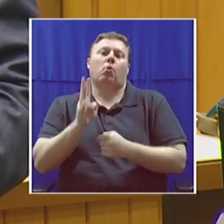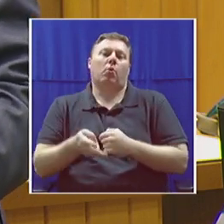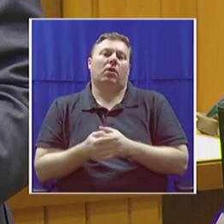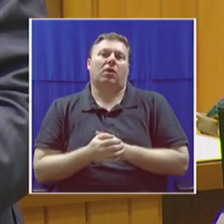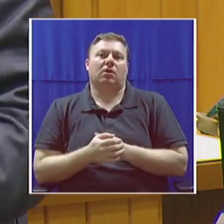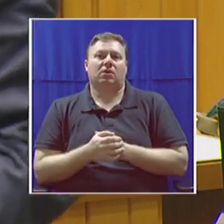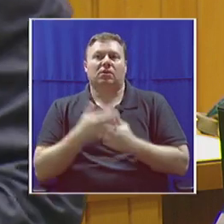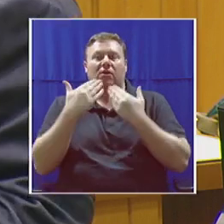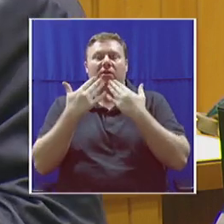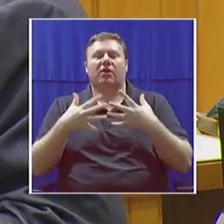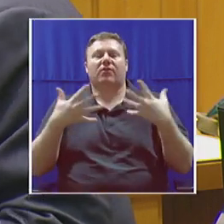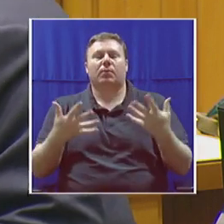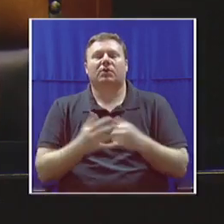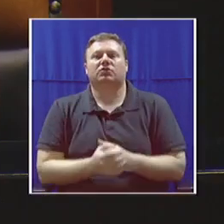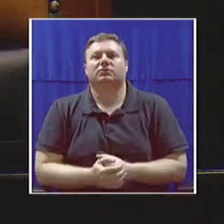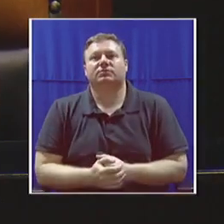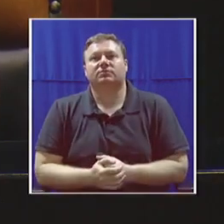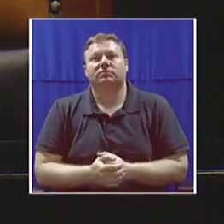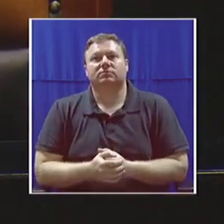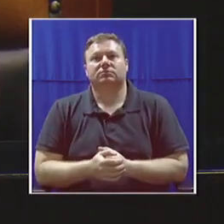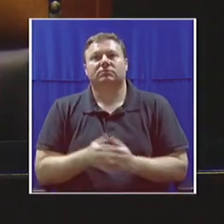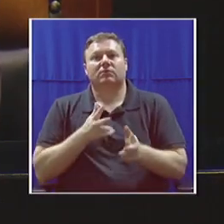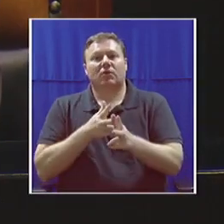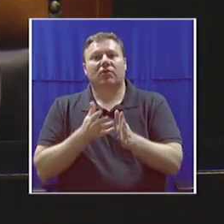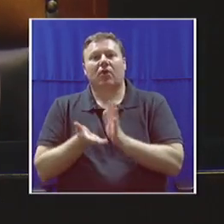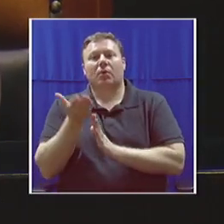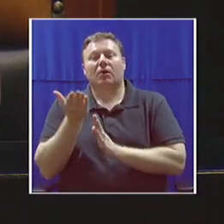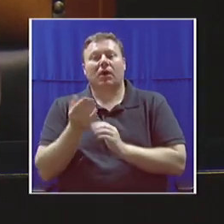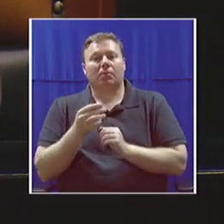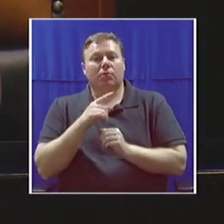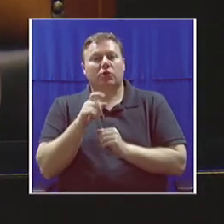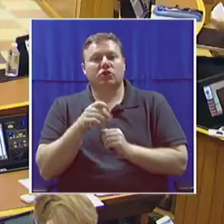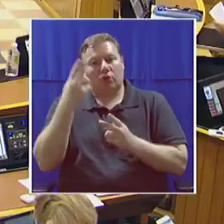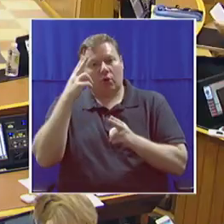there thank you very much is there a follow-up question from The Honorable